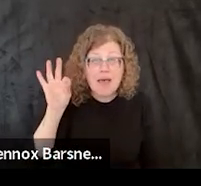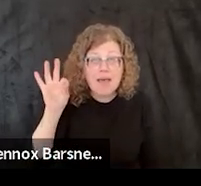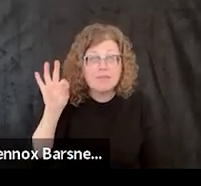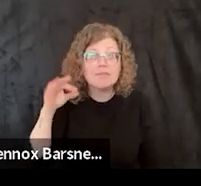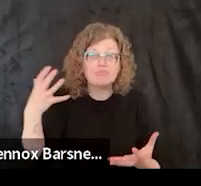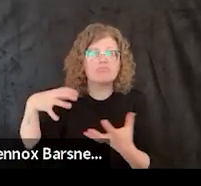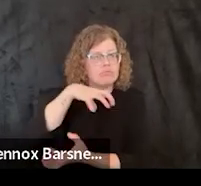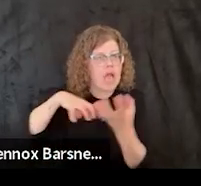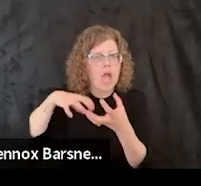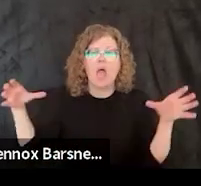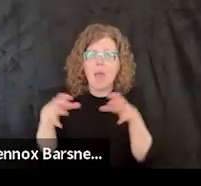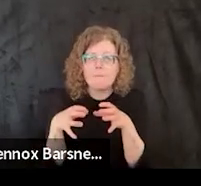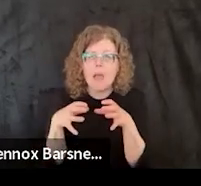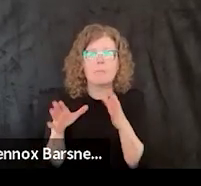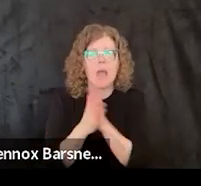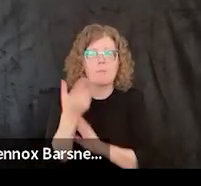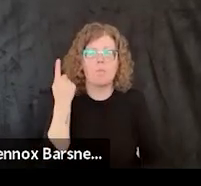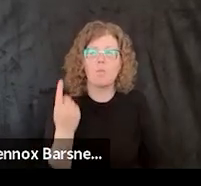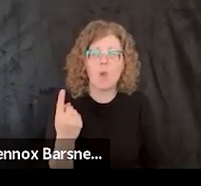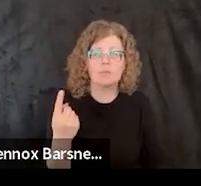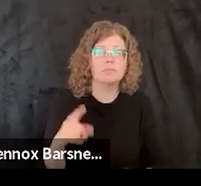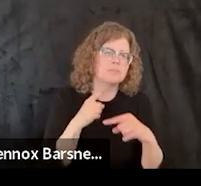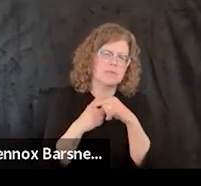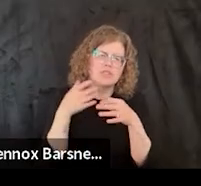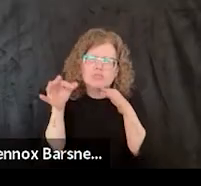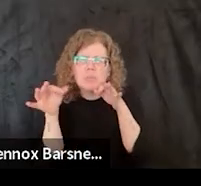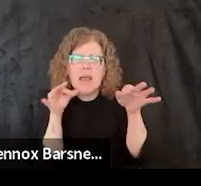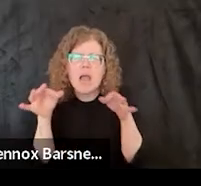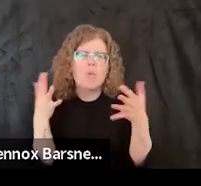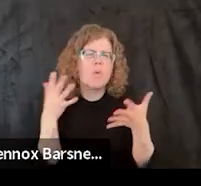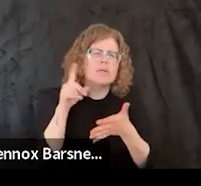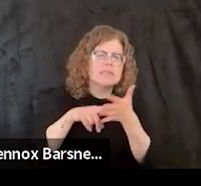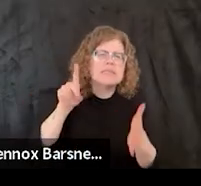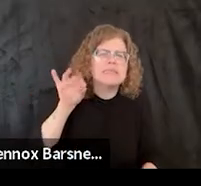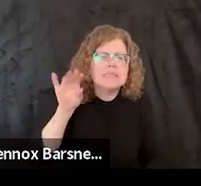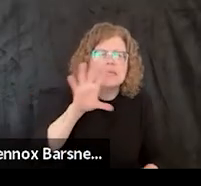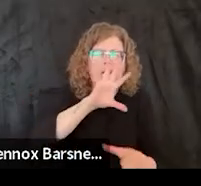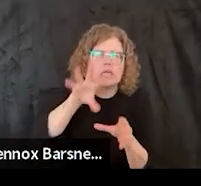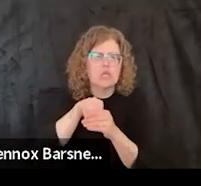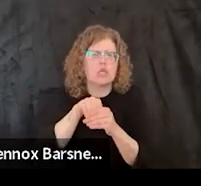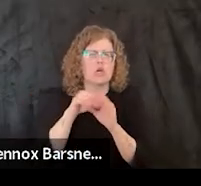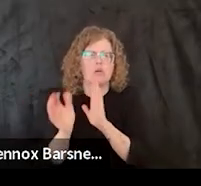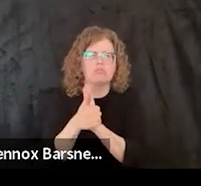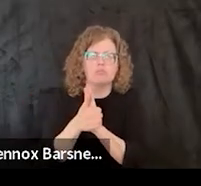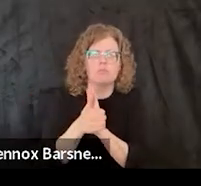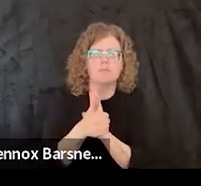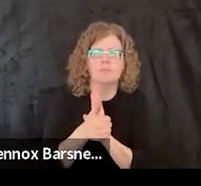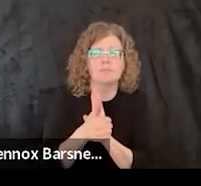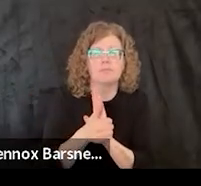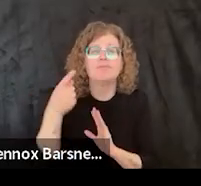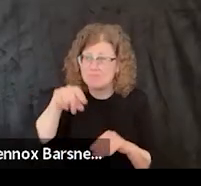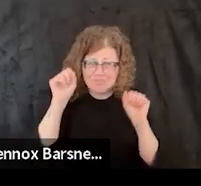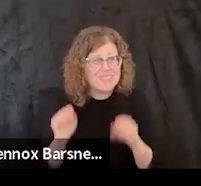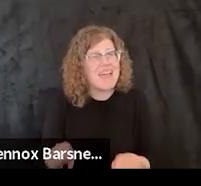to briefly describe what you've included or why if needed. You can upload any budget-related